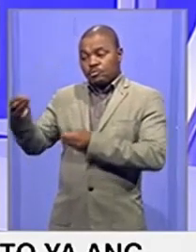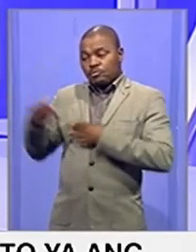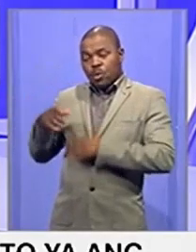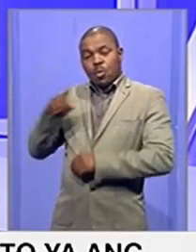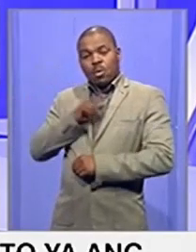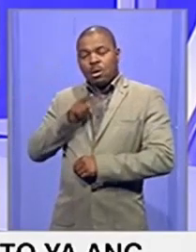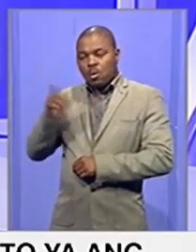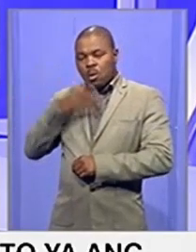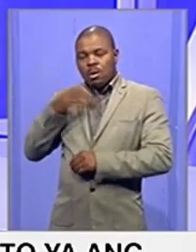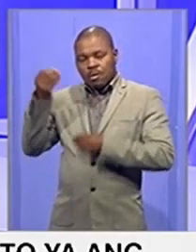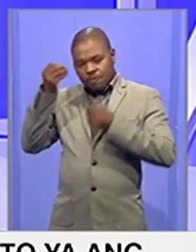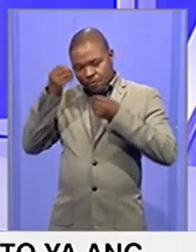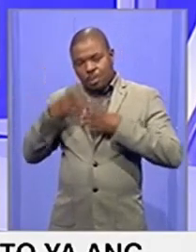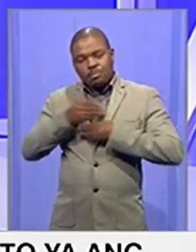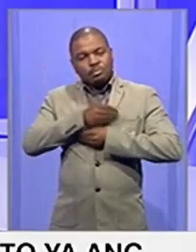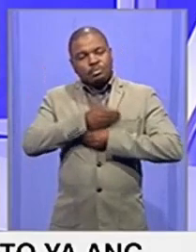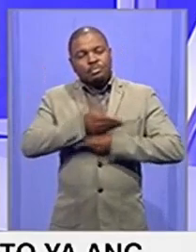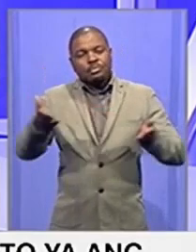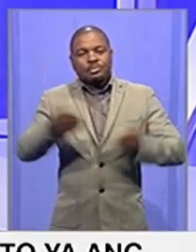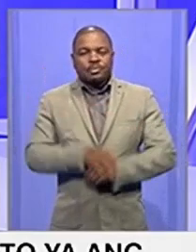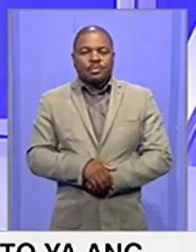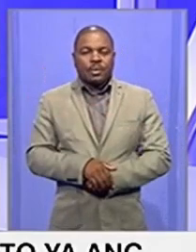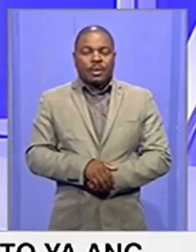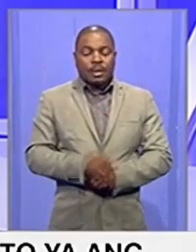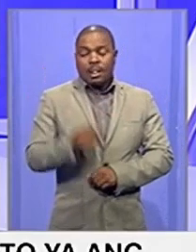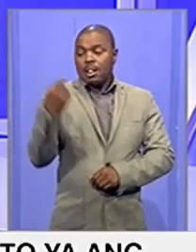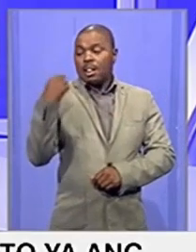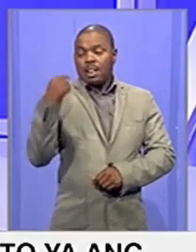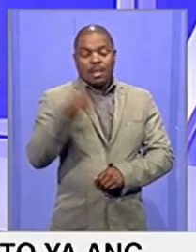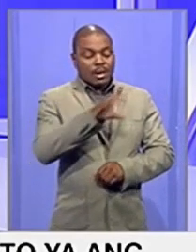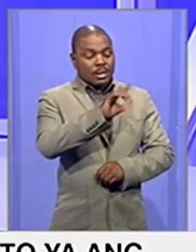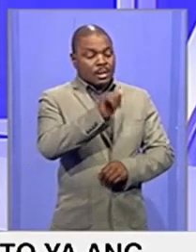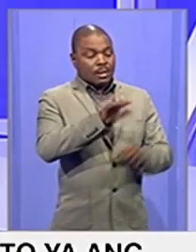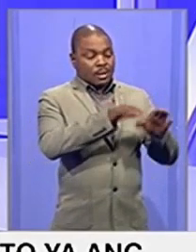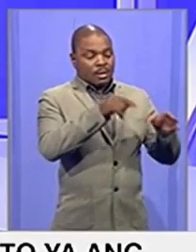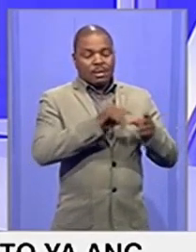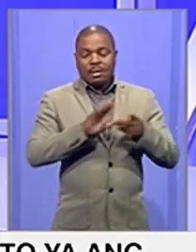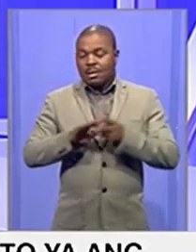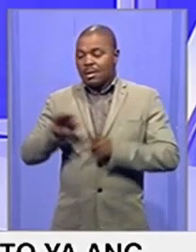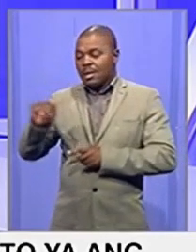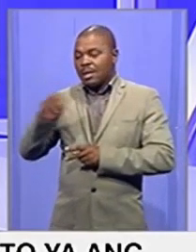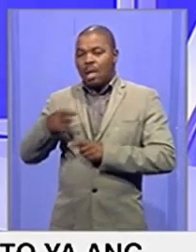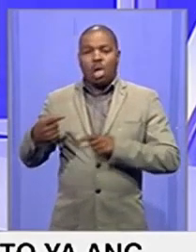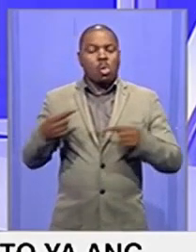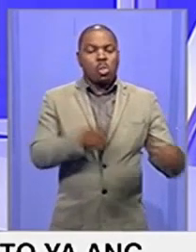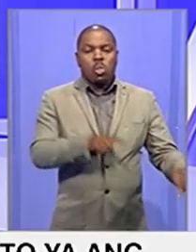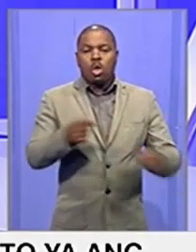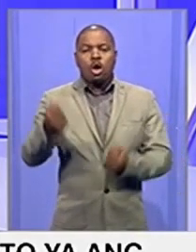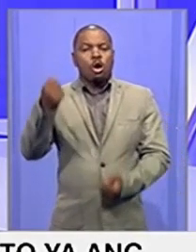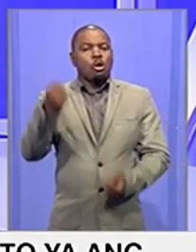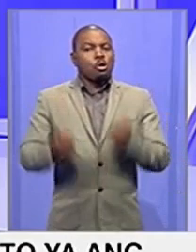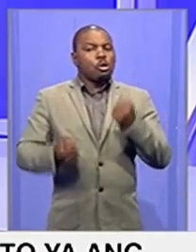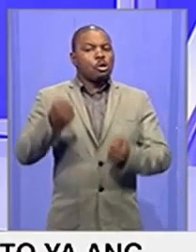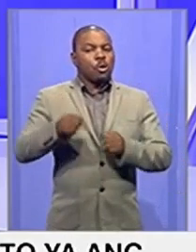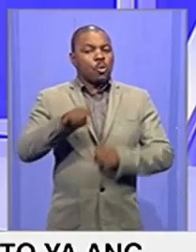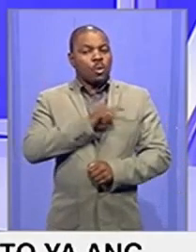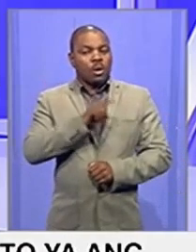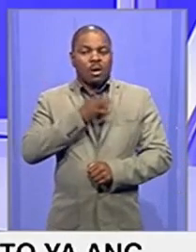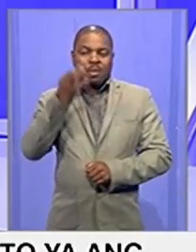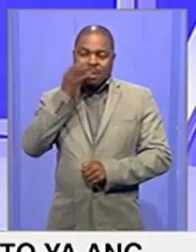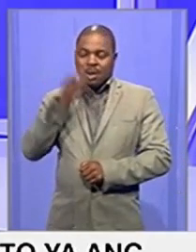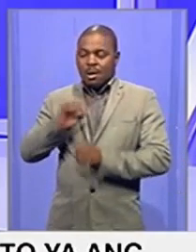phihlelelo ya tshedimošo. Malobanyana mo DA e be e gogagogana le ANC kgorotsheko go ipiletša gore molawana